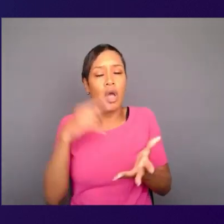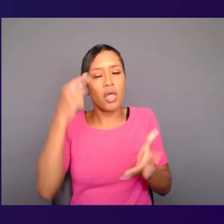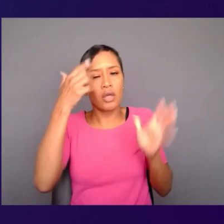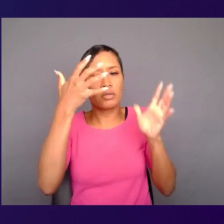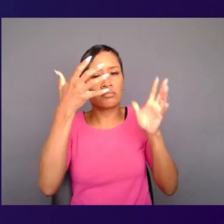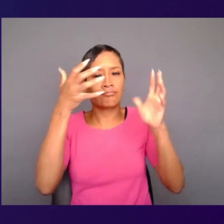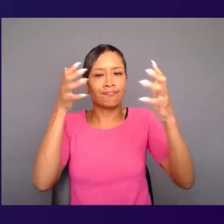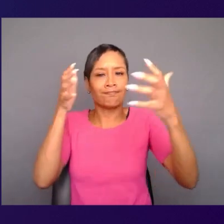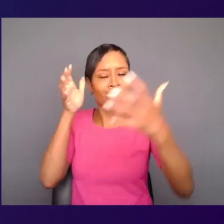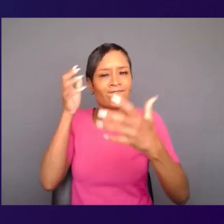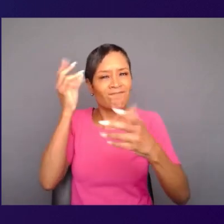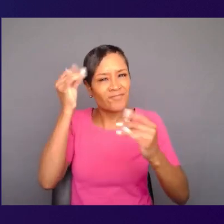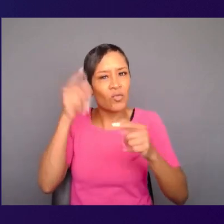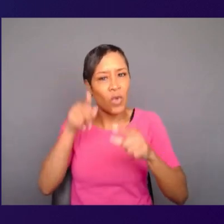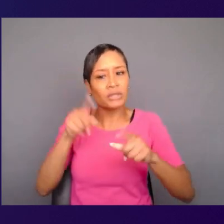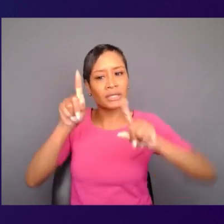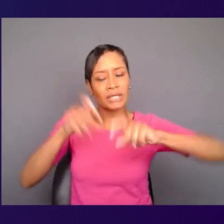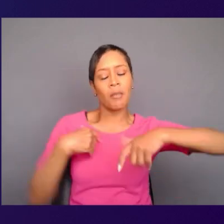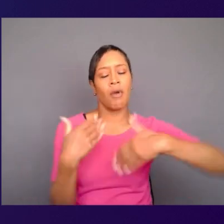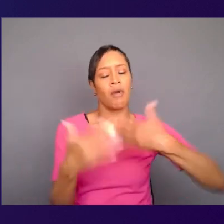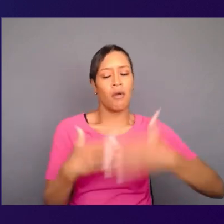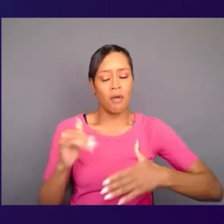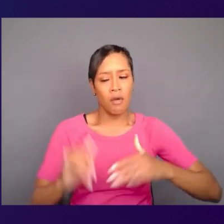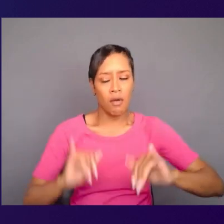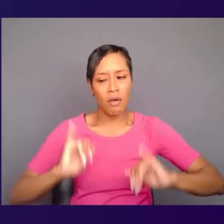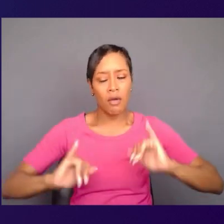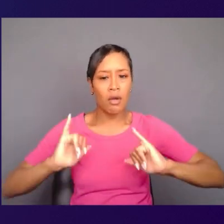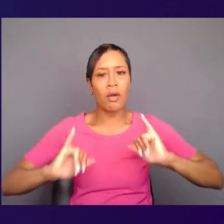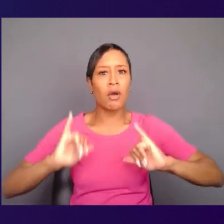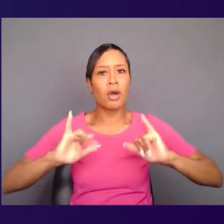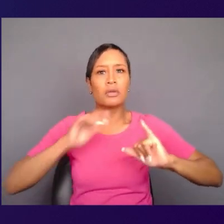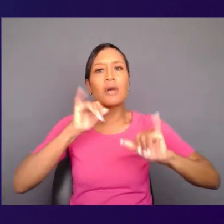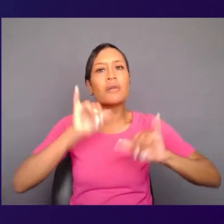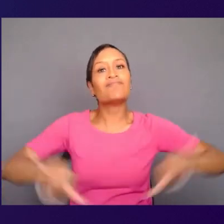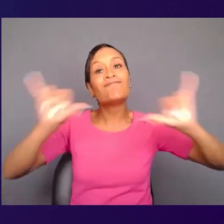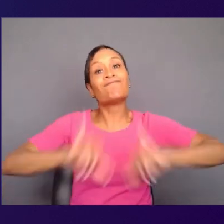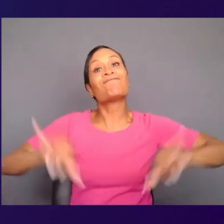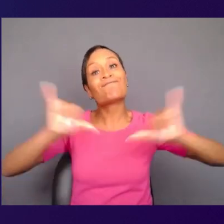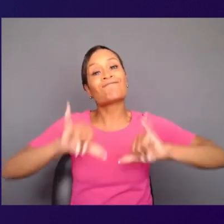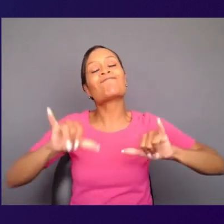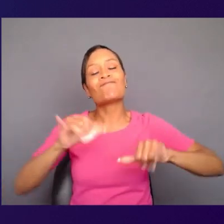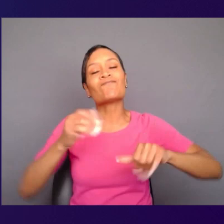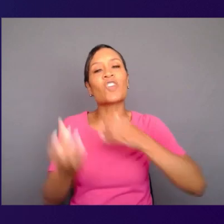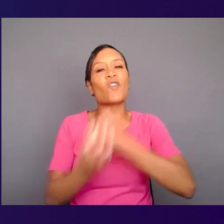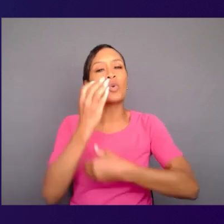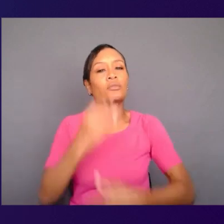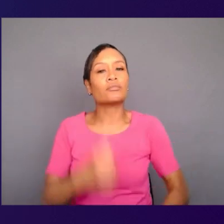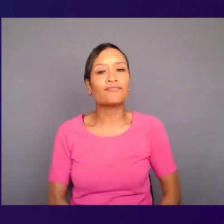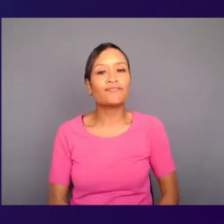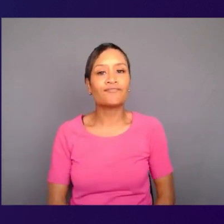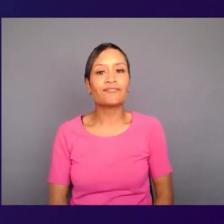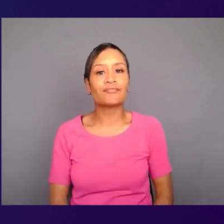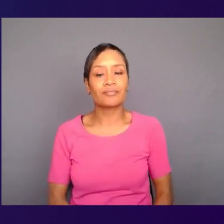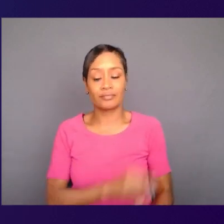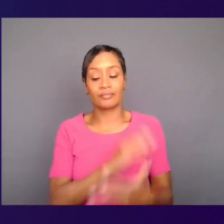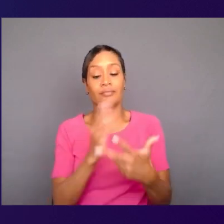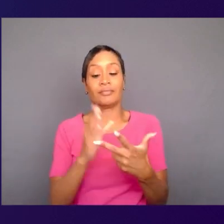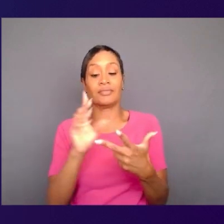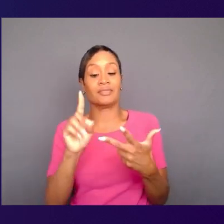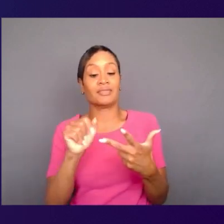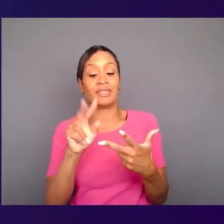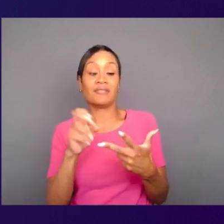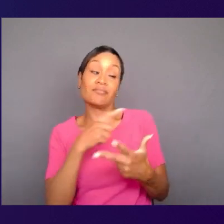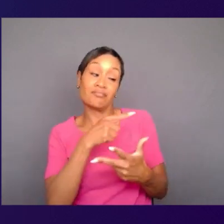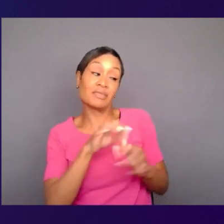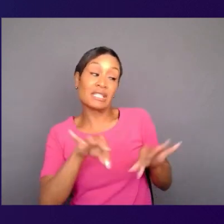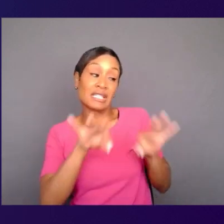as I was working through the exams and step outside of how I've always done things. And I think that's a key point. And we deal with that a lot